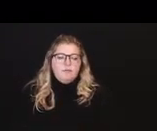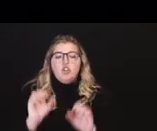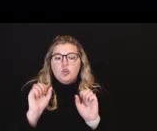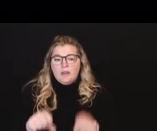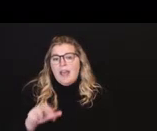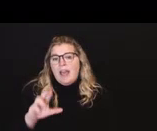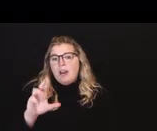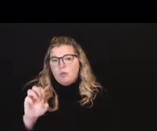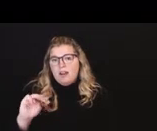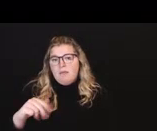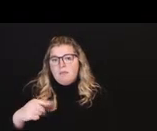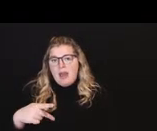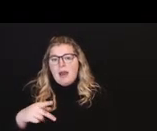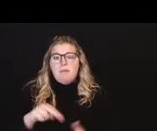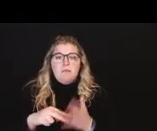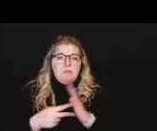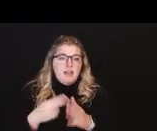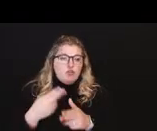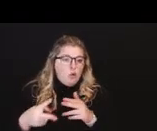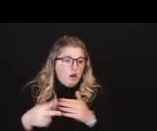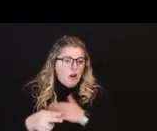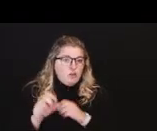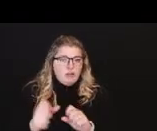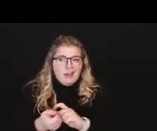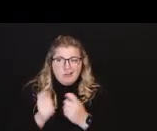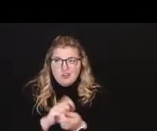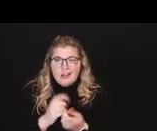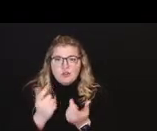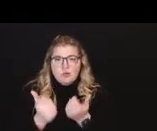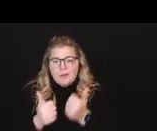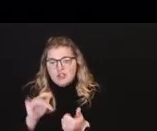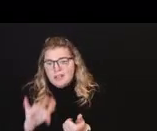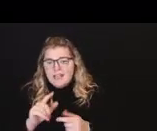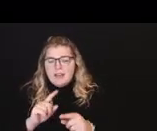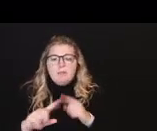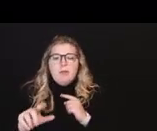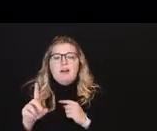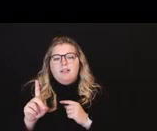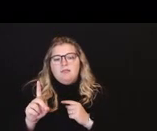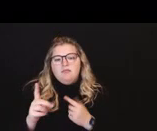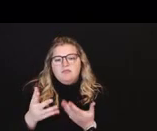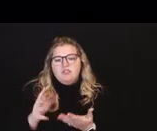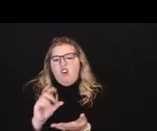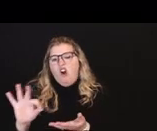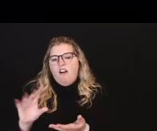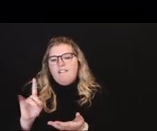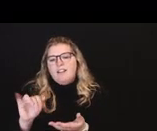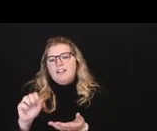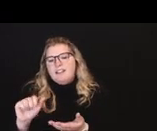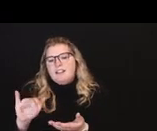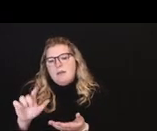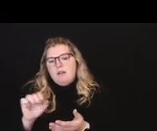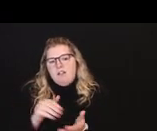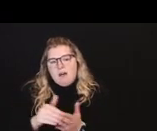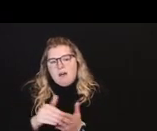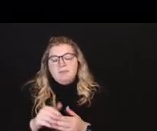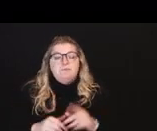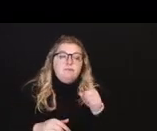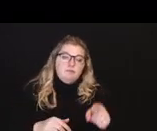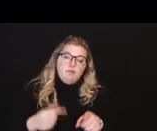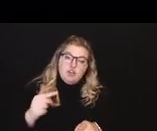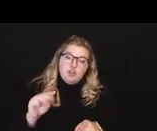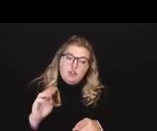well to change what those shortcuts are. But disable is probably the more common way to do this. In Gmail, it's just a